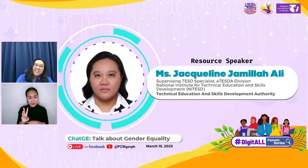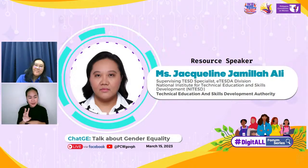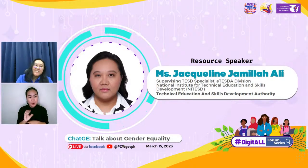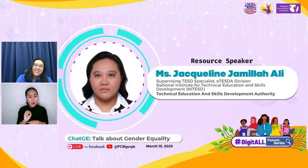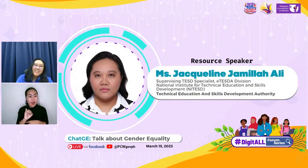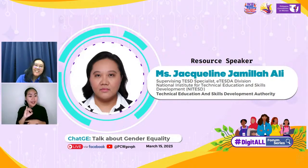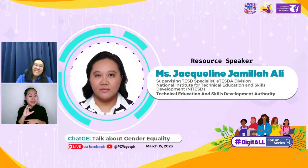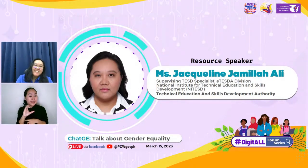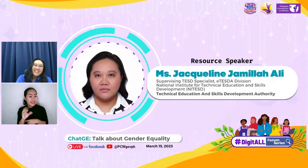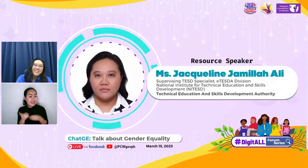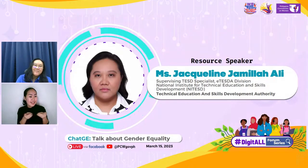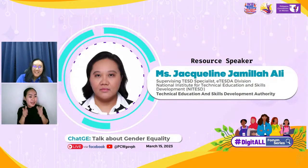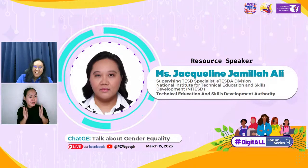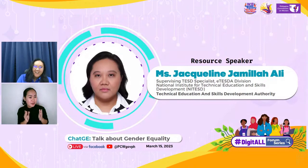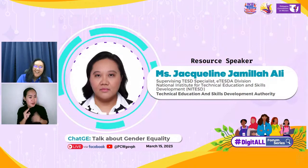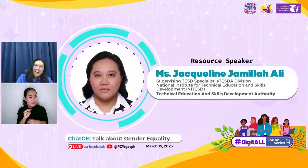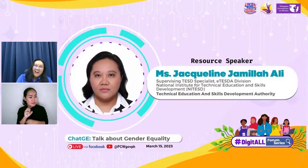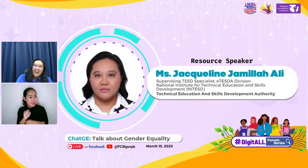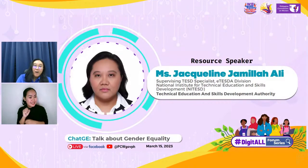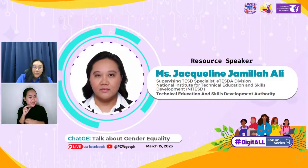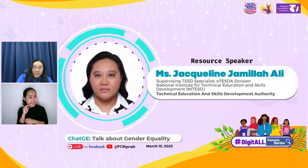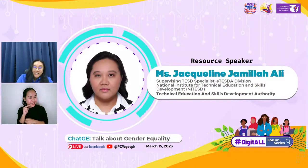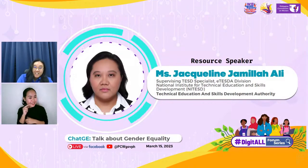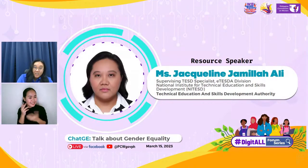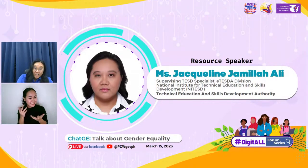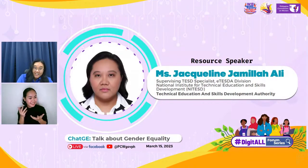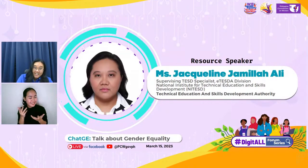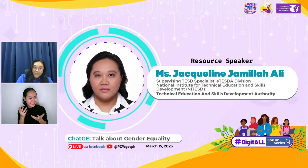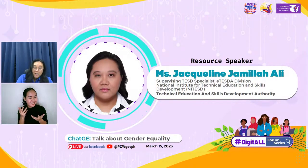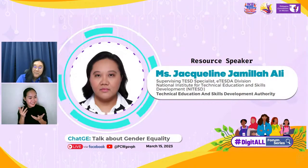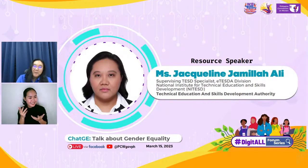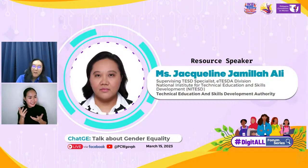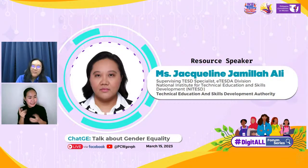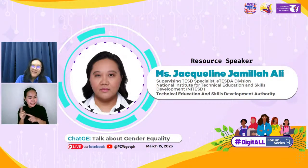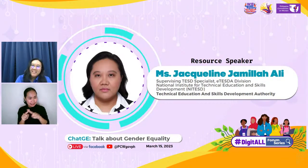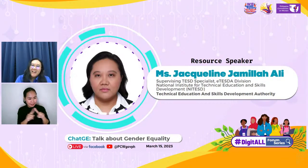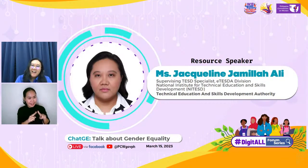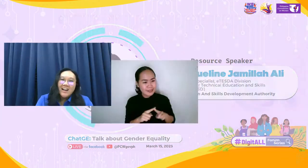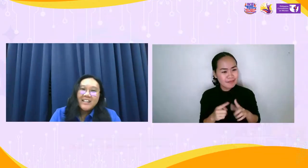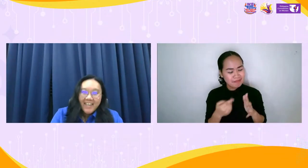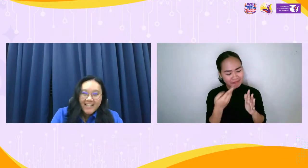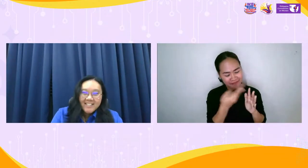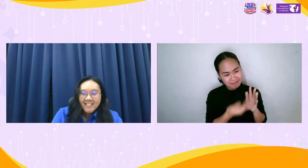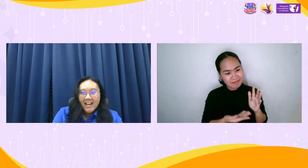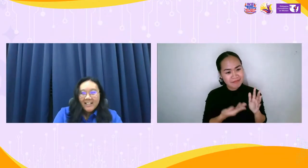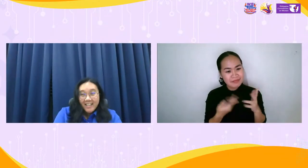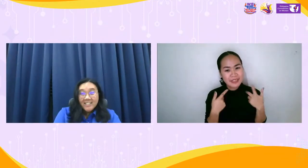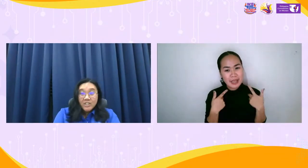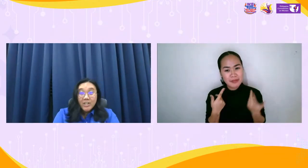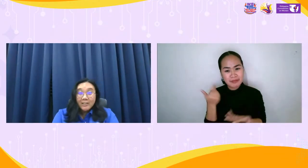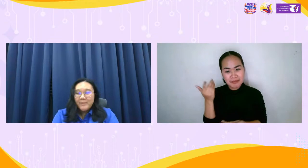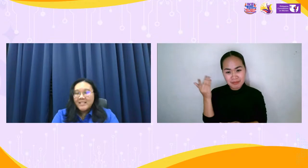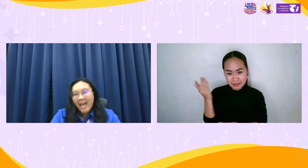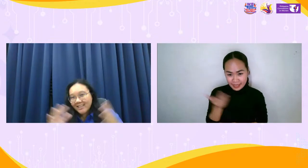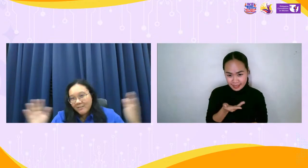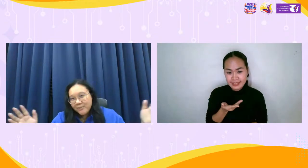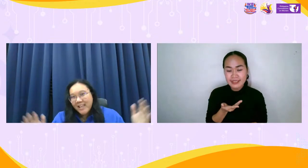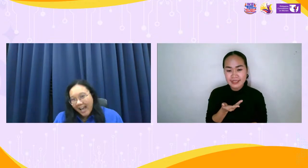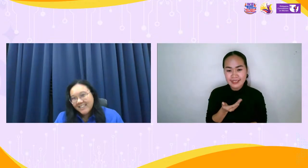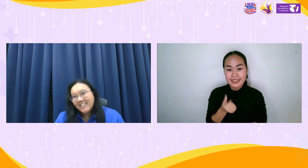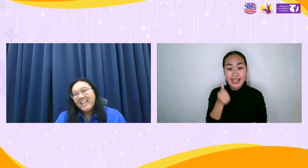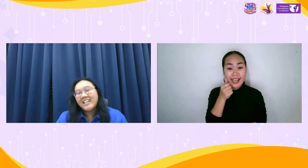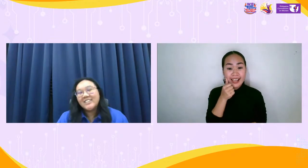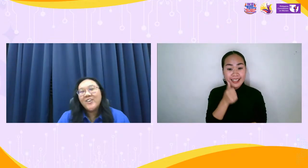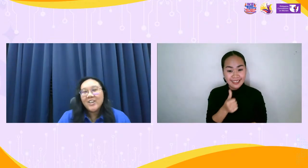Executive Director Ms. Norlene Santos Milliar, officials and colleagues from the government, guests, ladies and gentlemen, sa atin